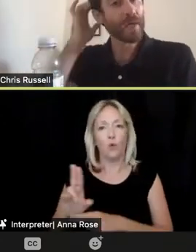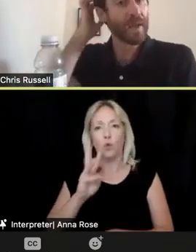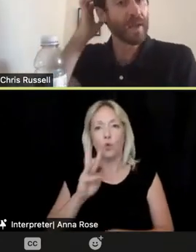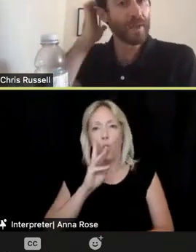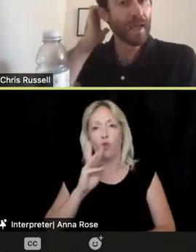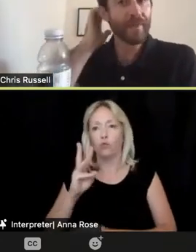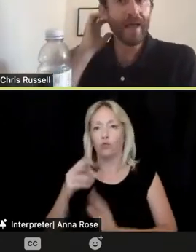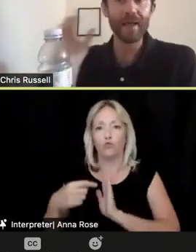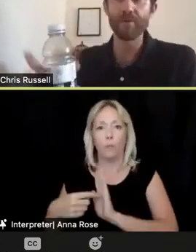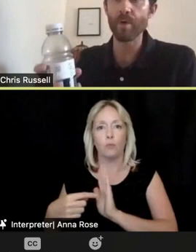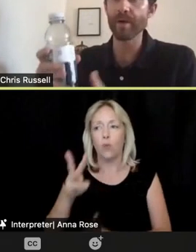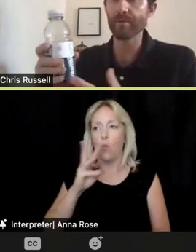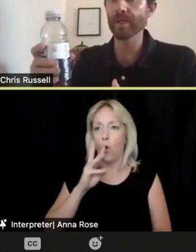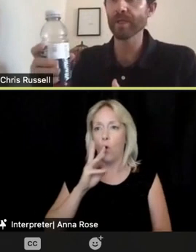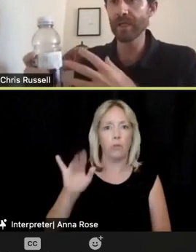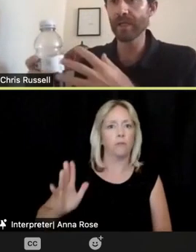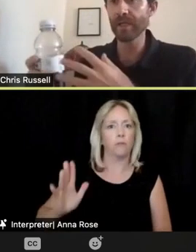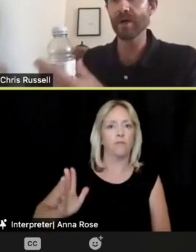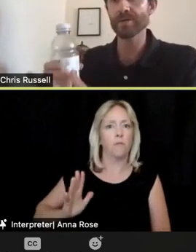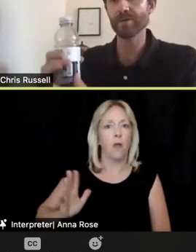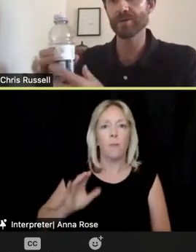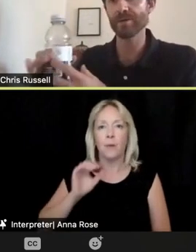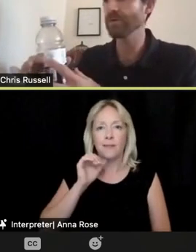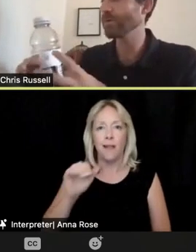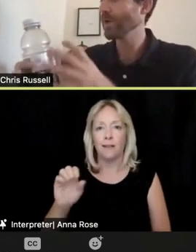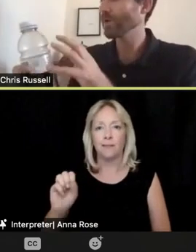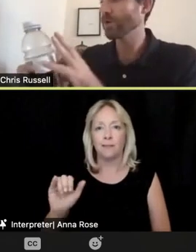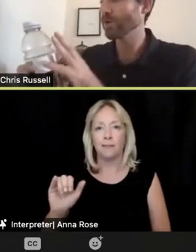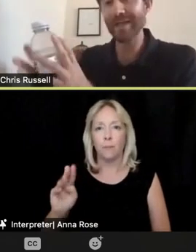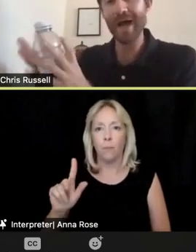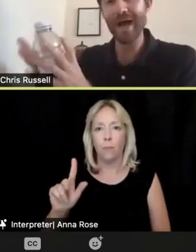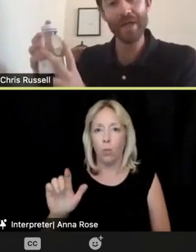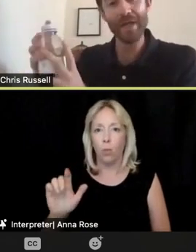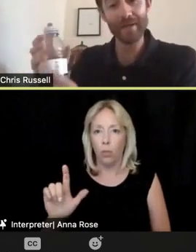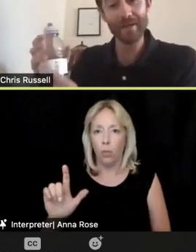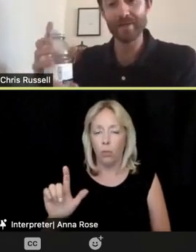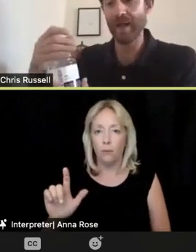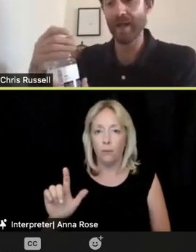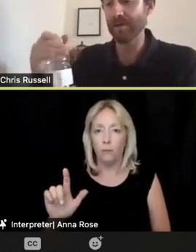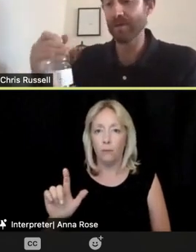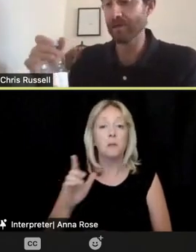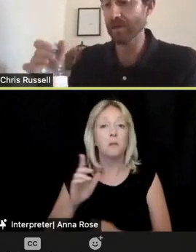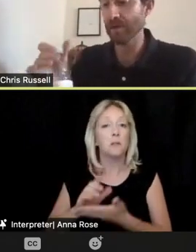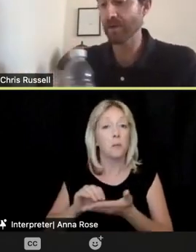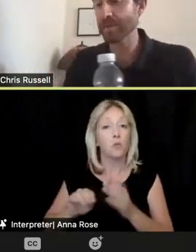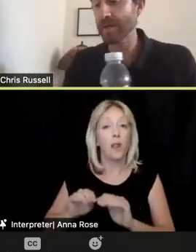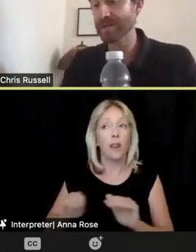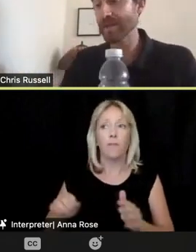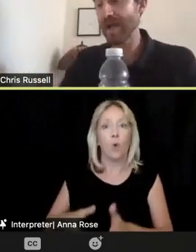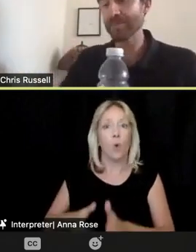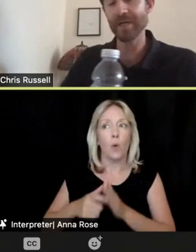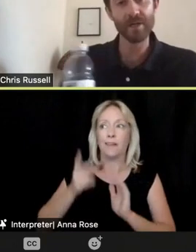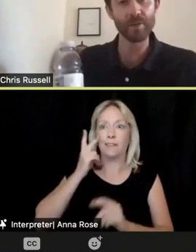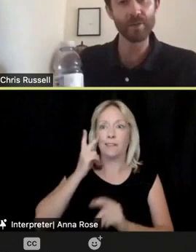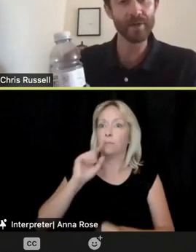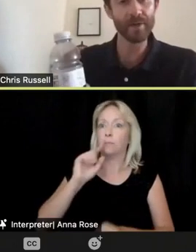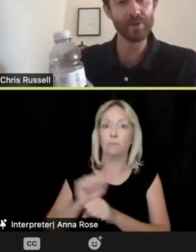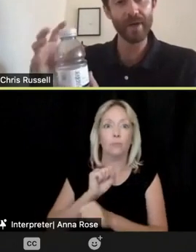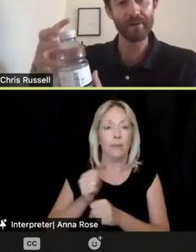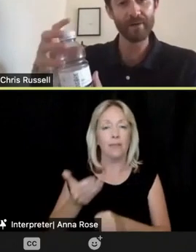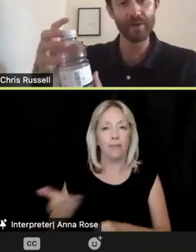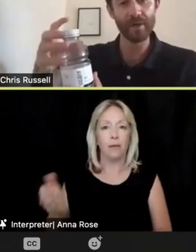And some kids may be at that level where they really need also to look at the objects and, experience the objects